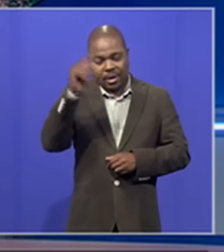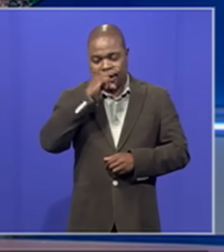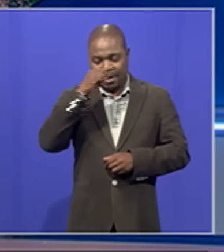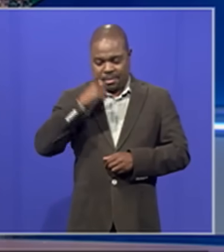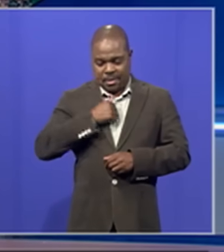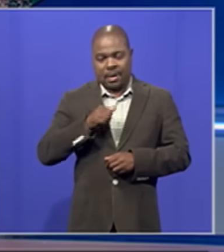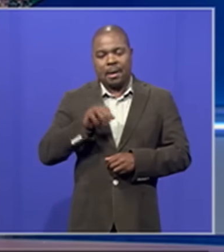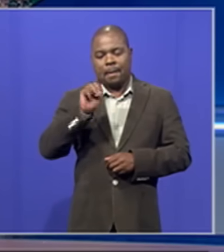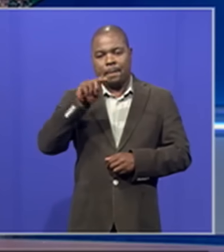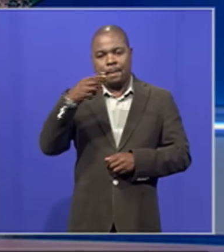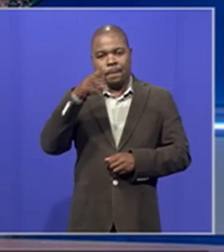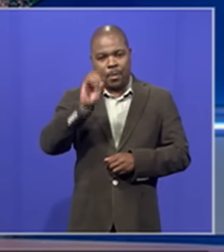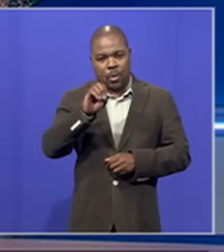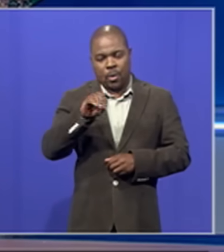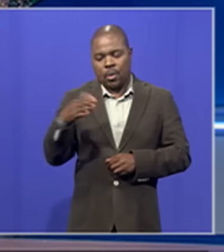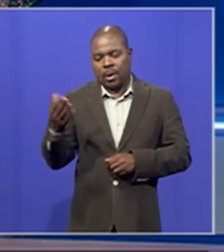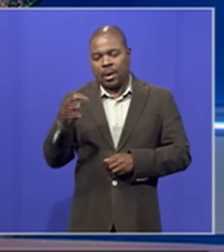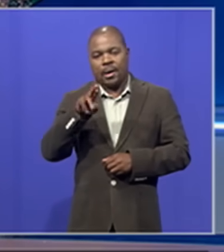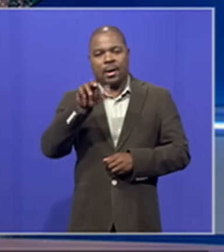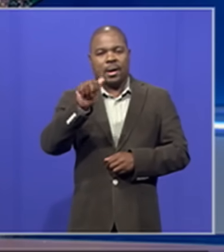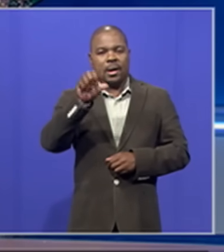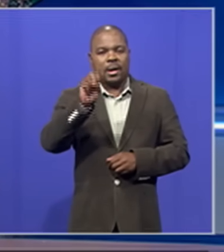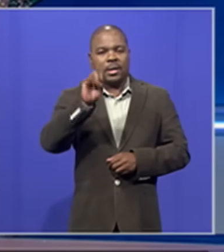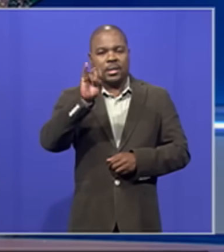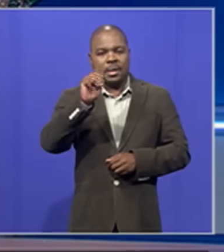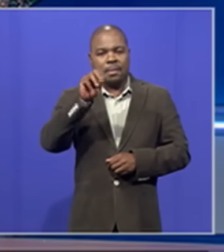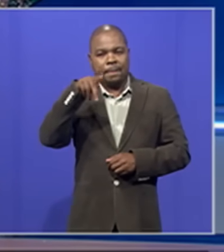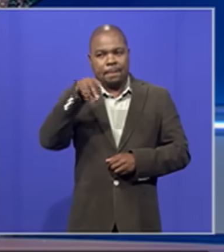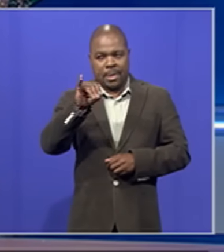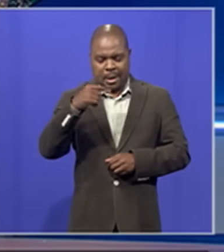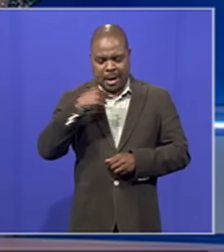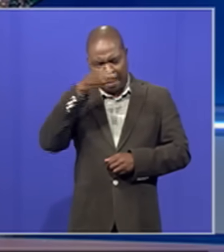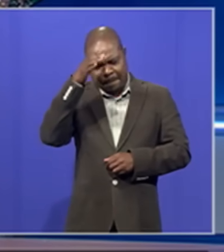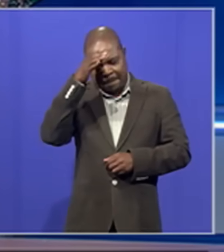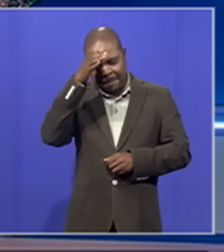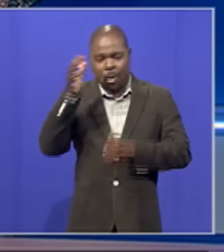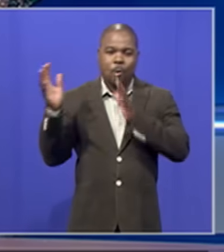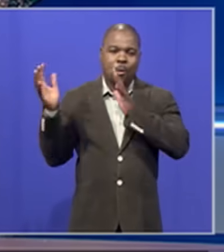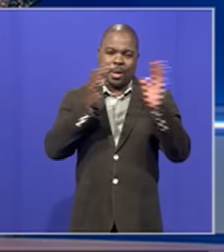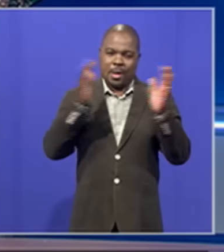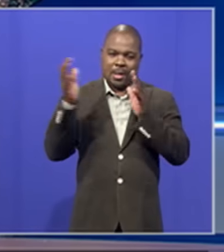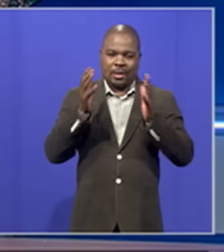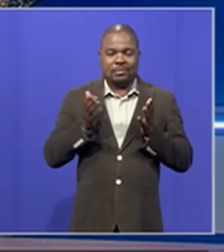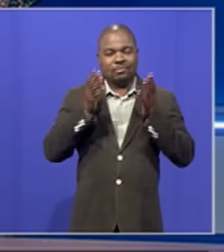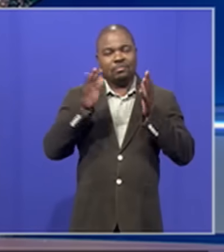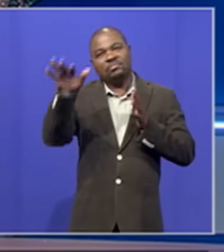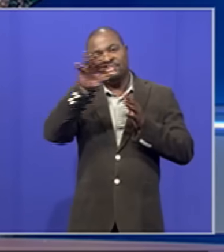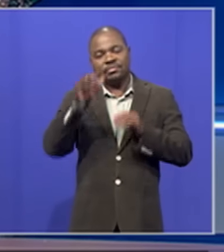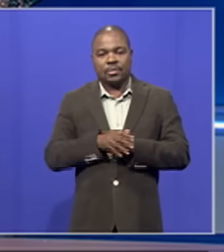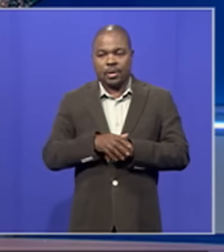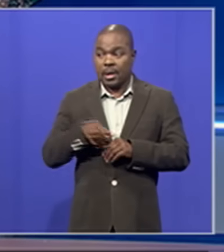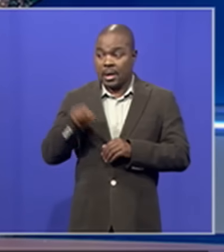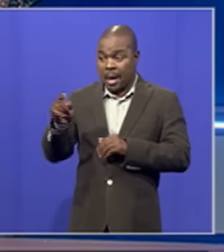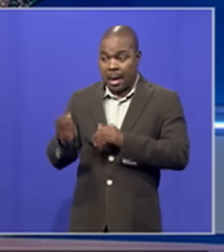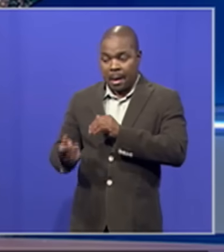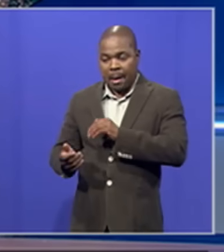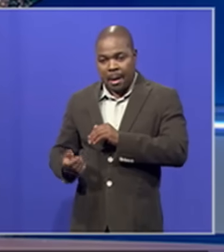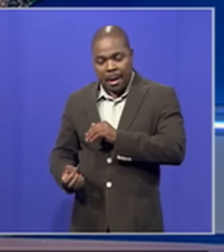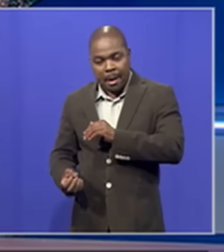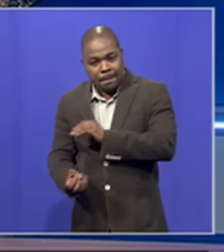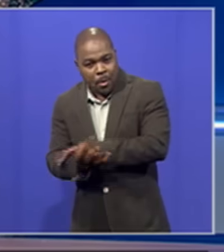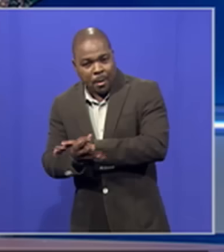Mphora Simpi meteorologist mo SABC ke tlo bolela ka dipula tše re di bonang tše dintšintši ko Mpumalanga le Limpopo. Pula